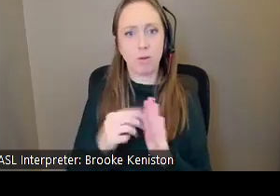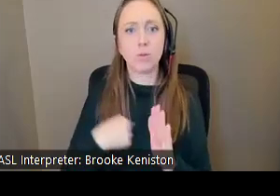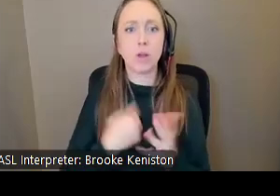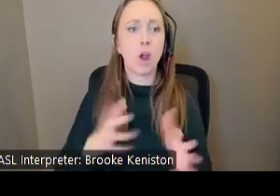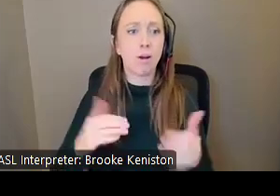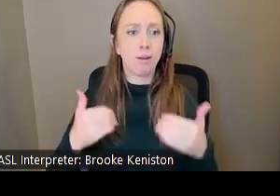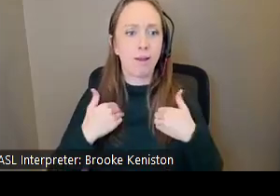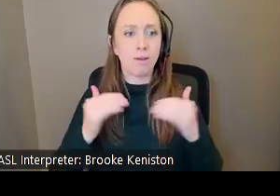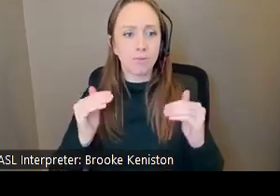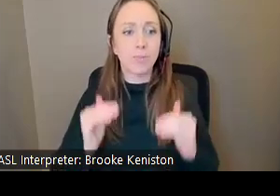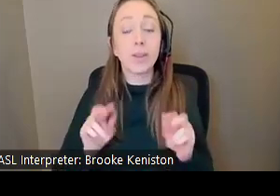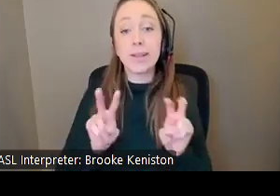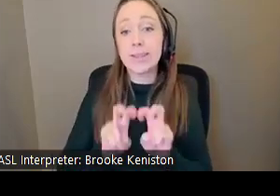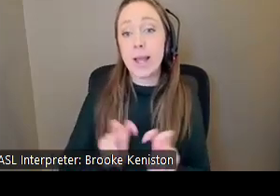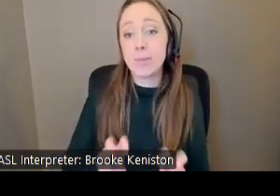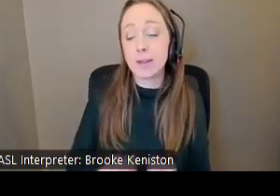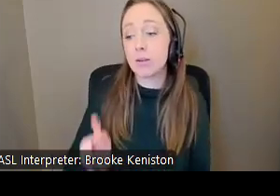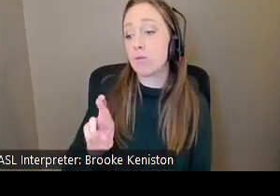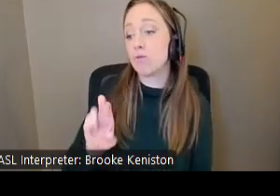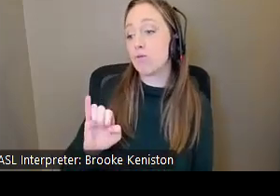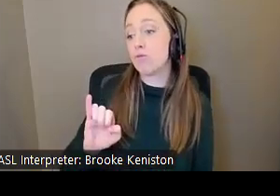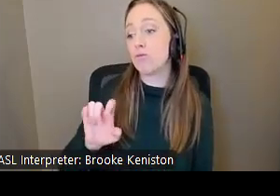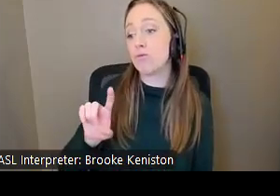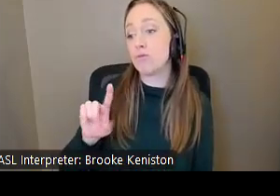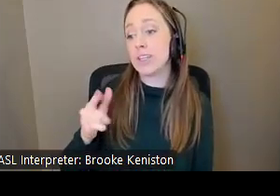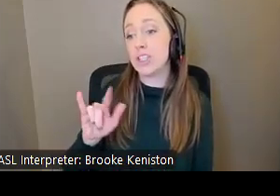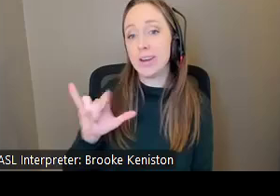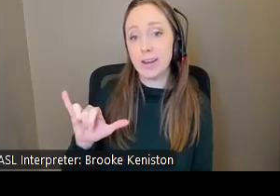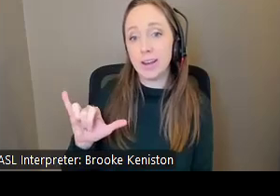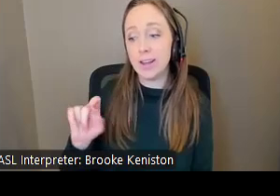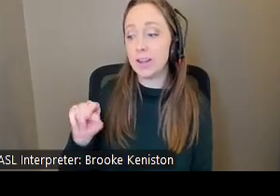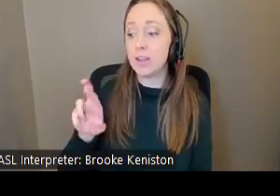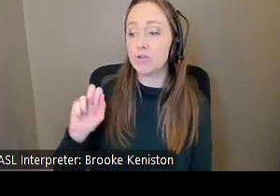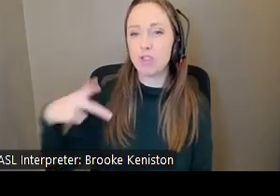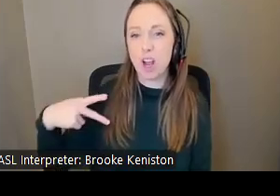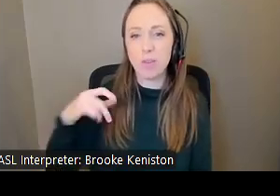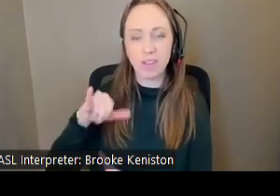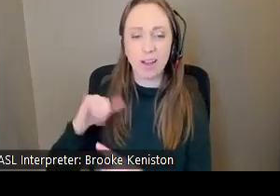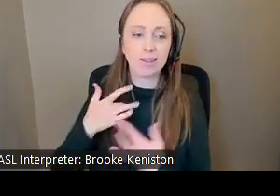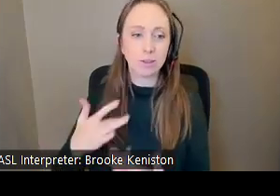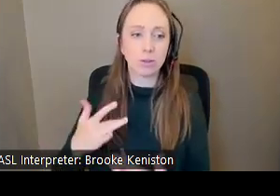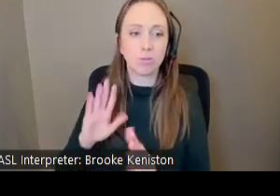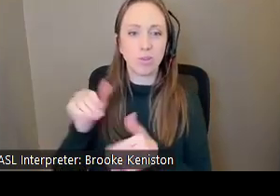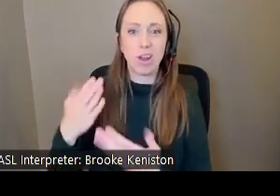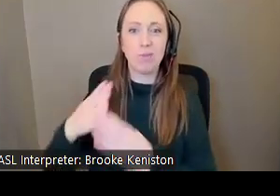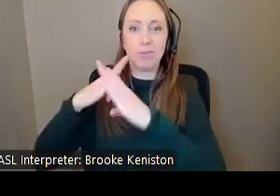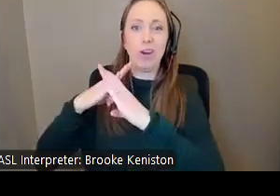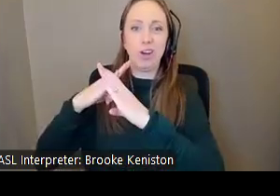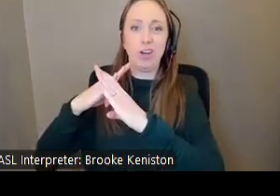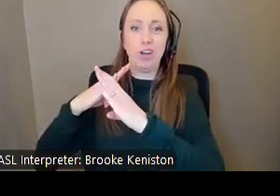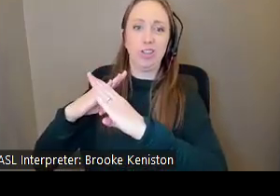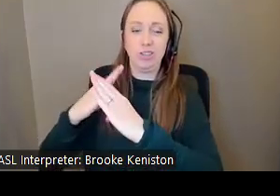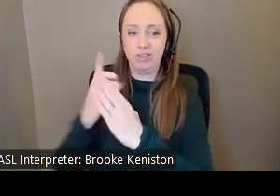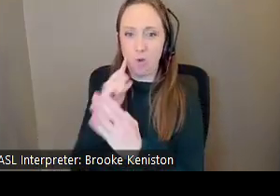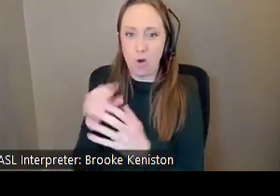rigidity trap that maintain barriers to growth, and formulate pathways to disrupt stagnation towards renewal